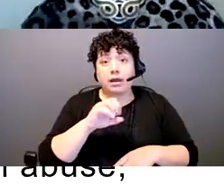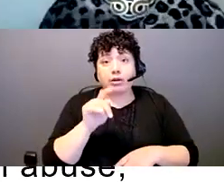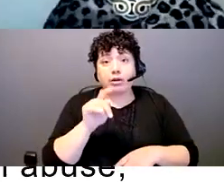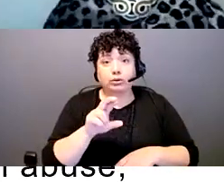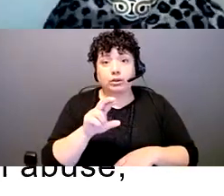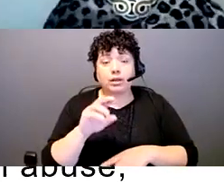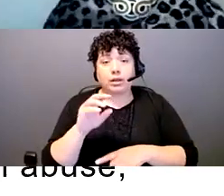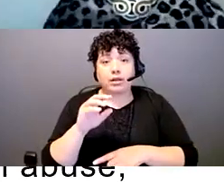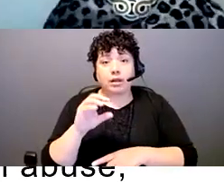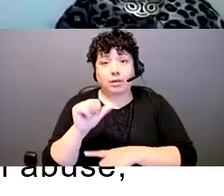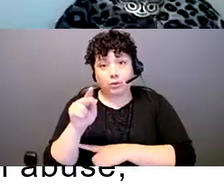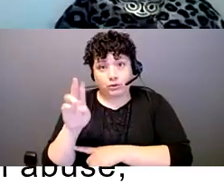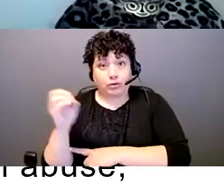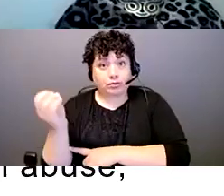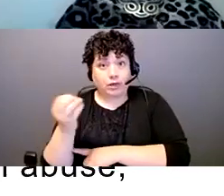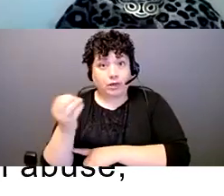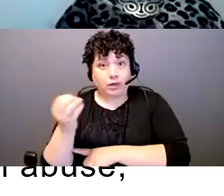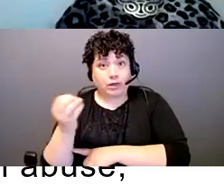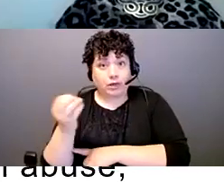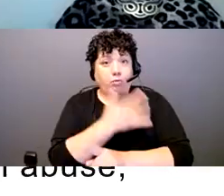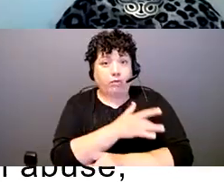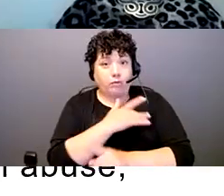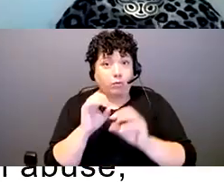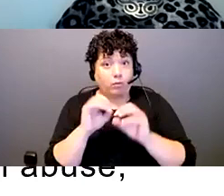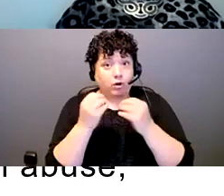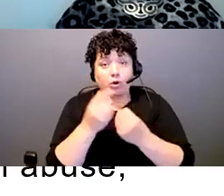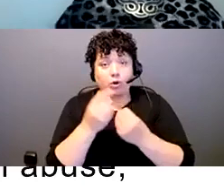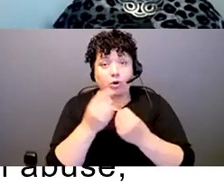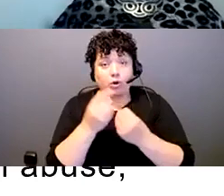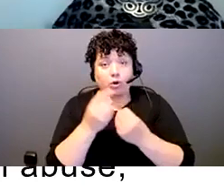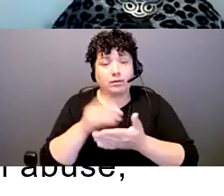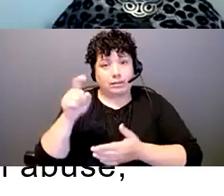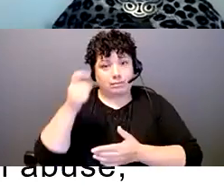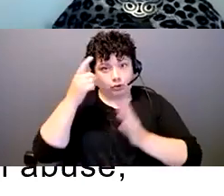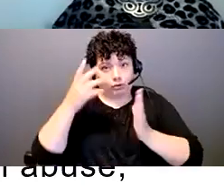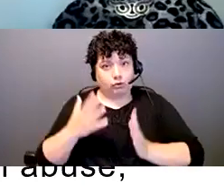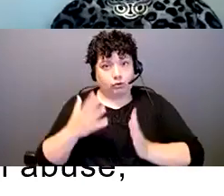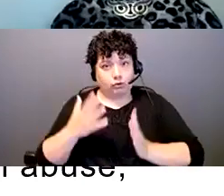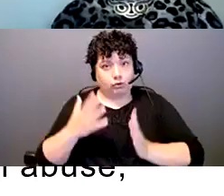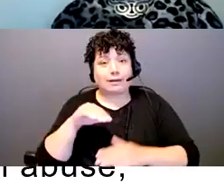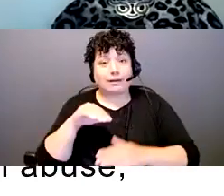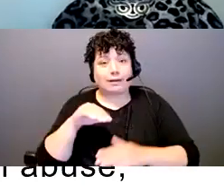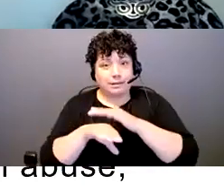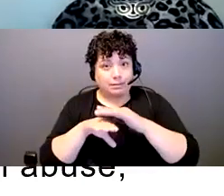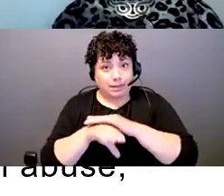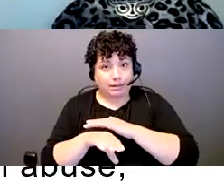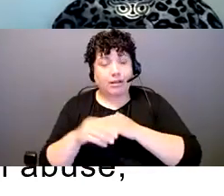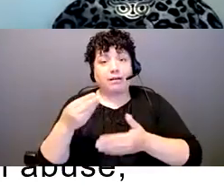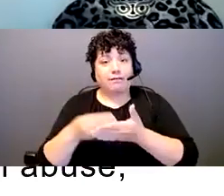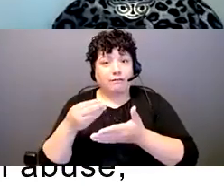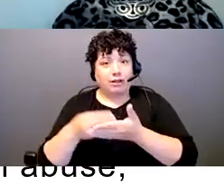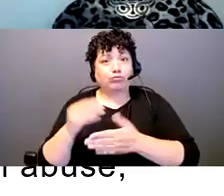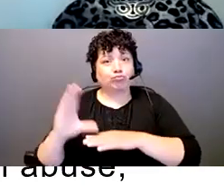provincial organization funded by the Ministry for Seniors and Accessibility. We just want an Ontario where